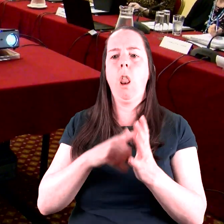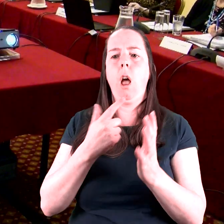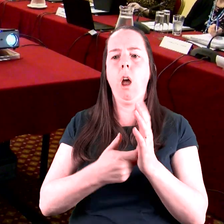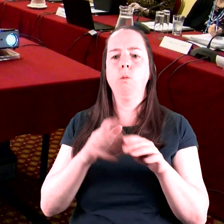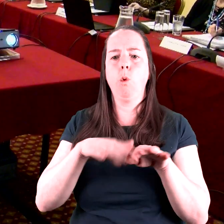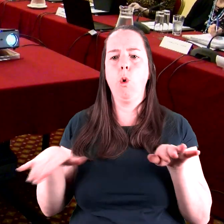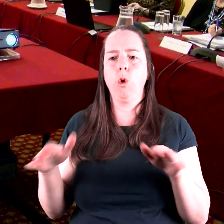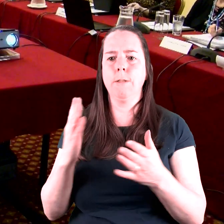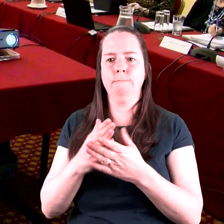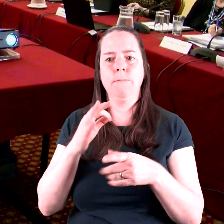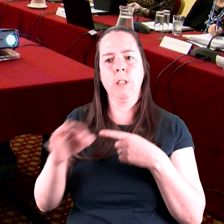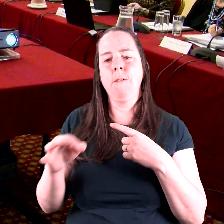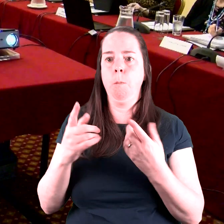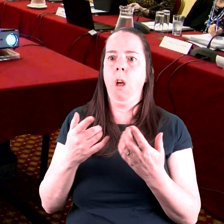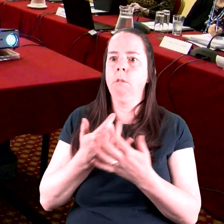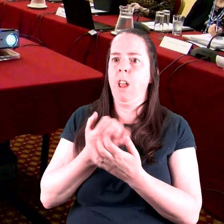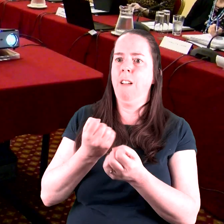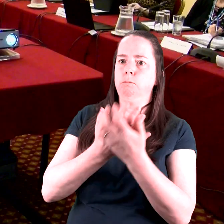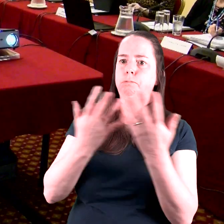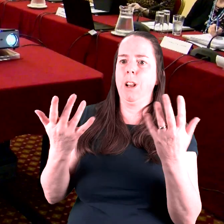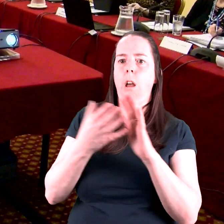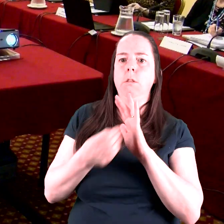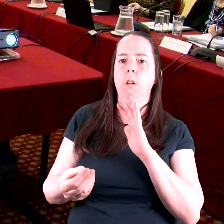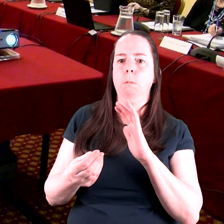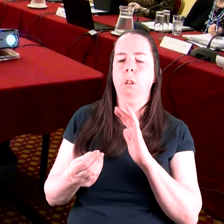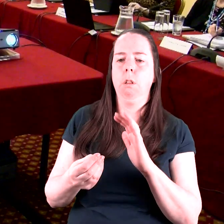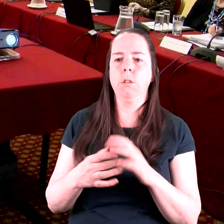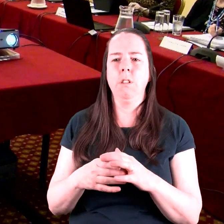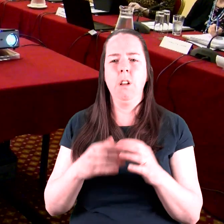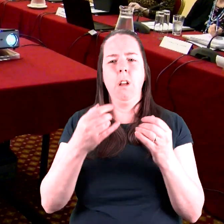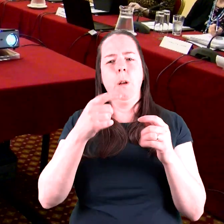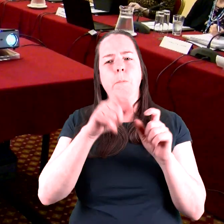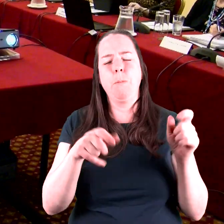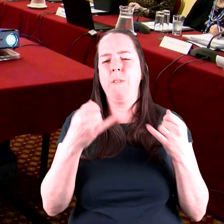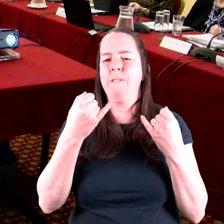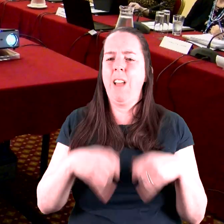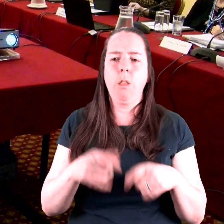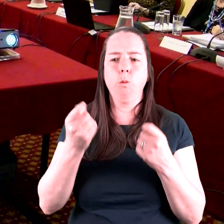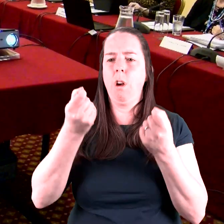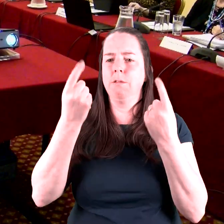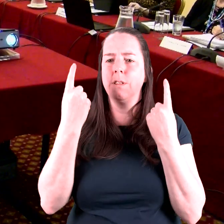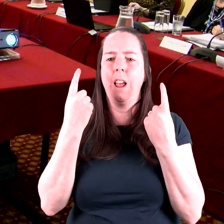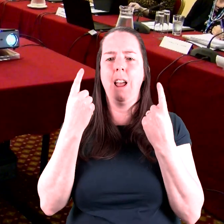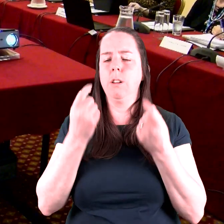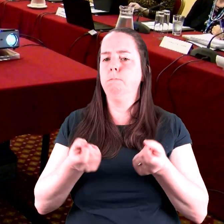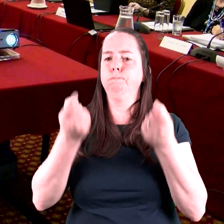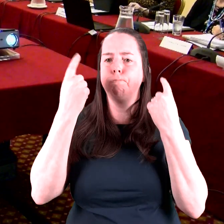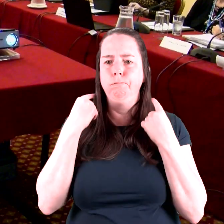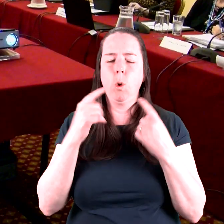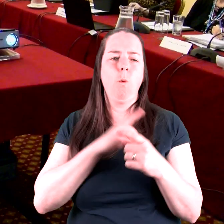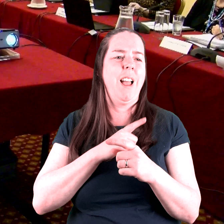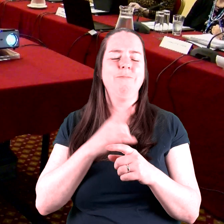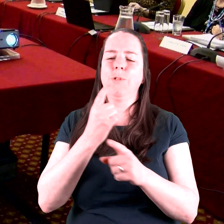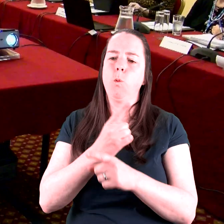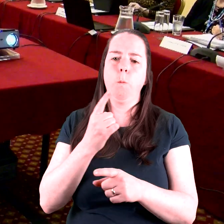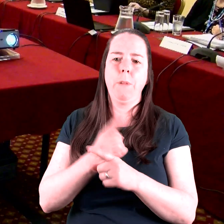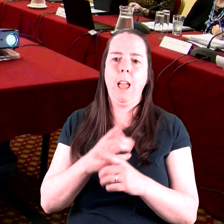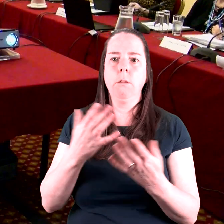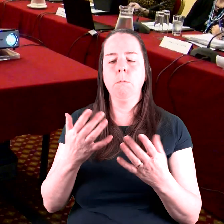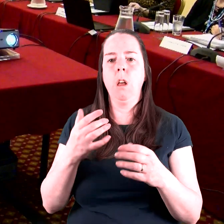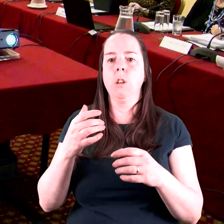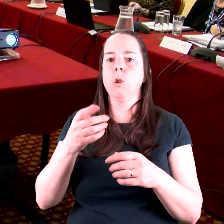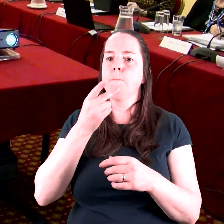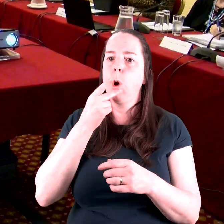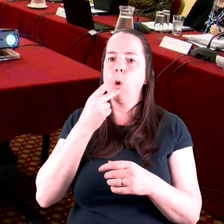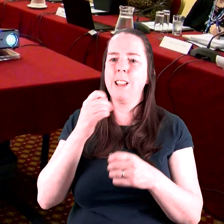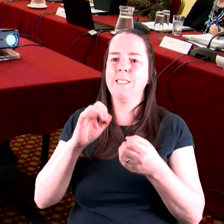ward actually, in particular, but I could go through many. And the failure of people to understand, I think because it's not often talked about,